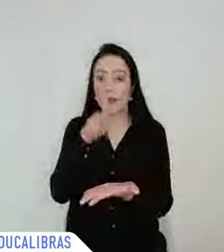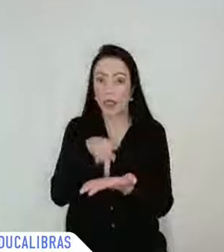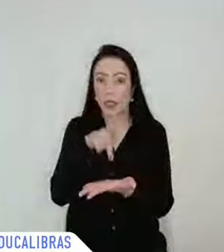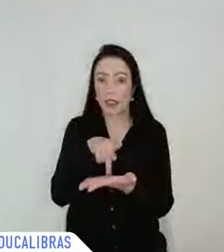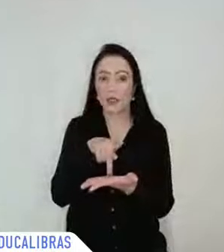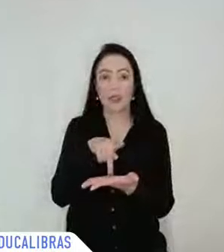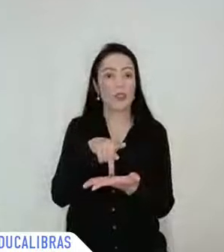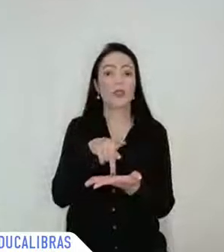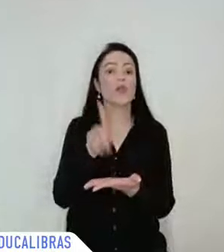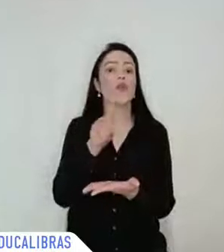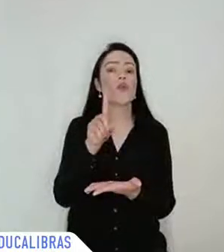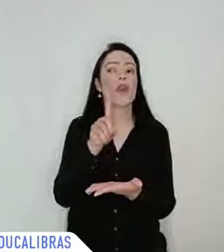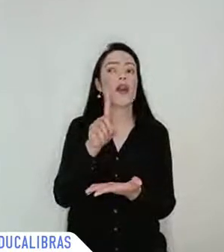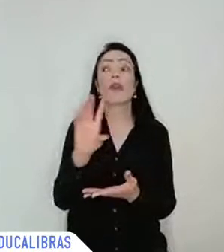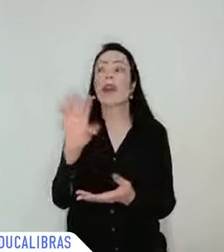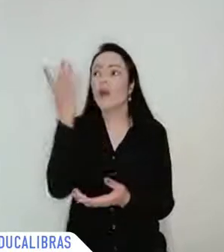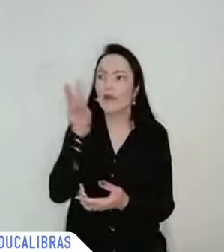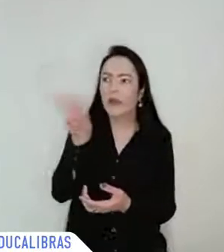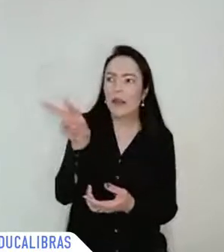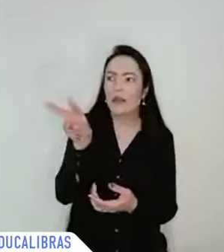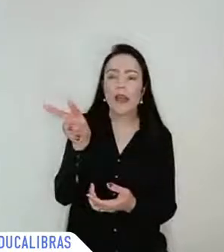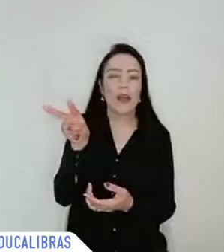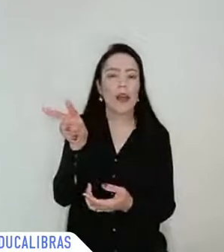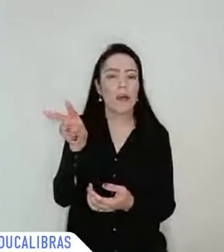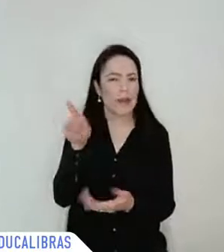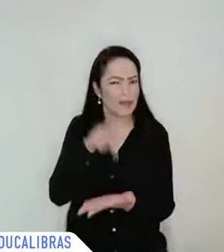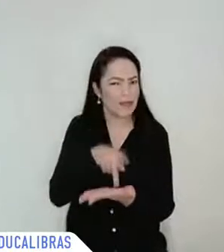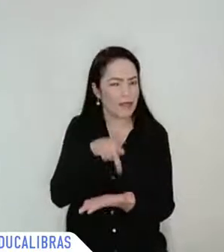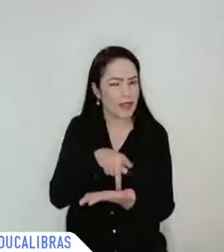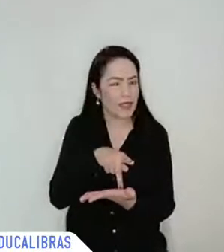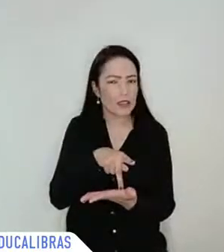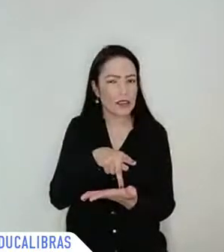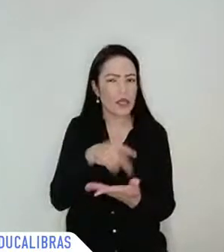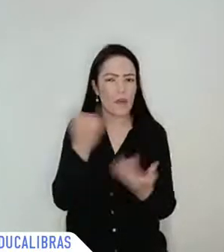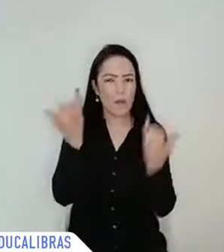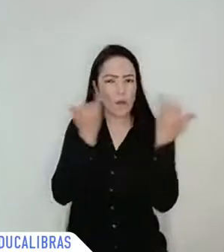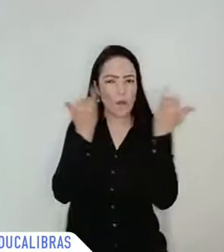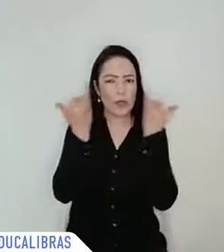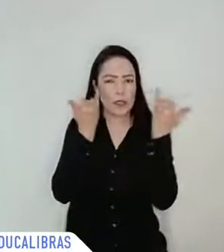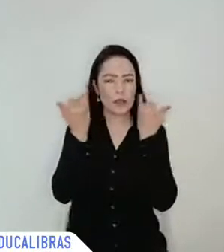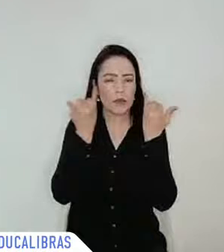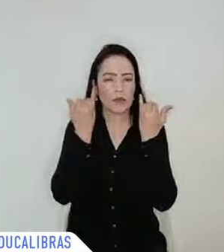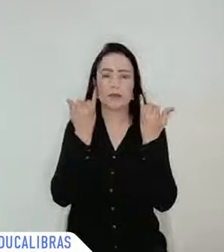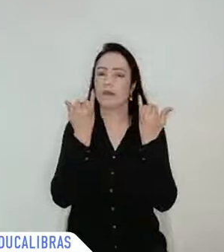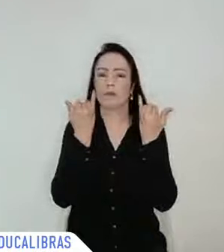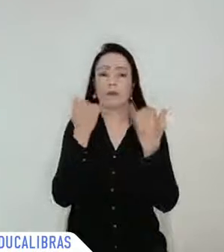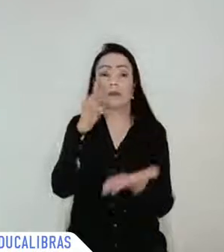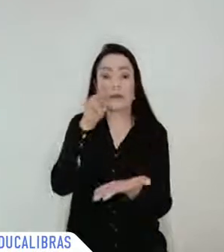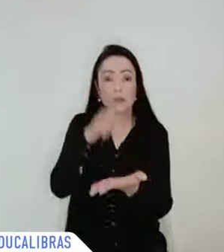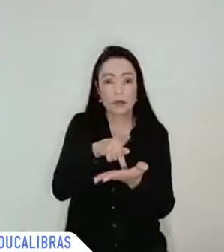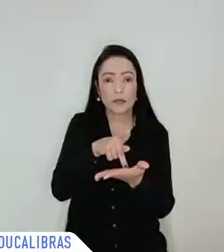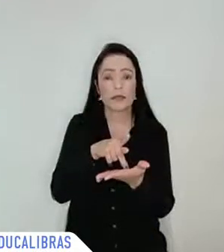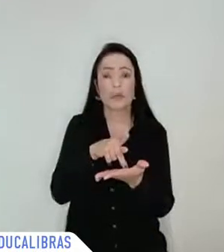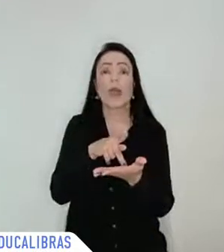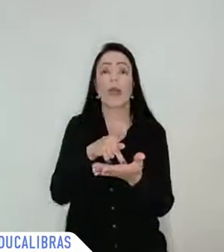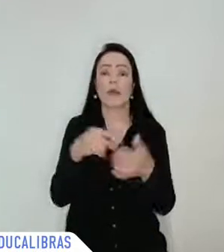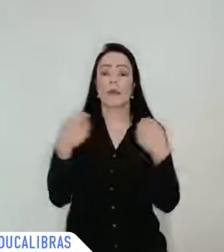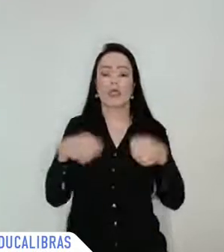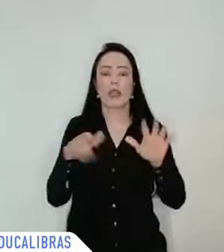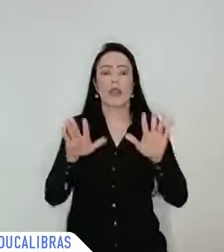We need to build the idea that the truth doesn't come from information.